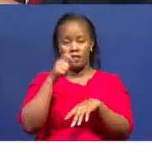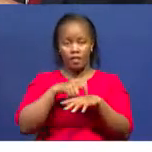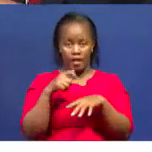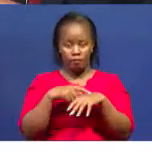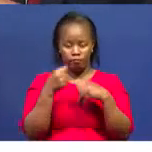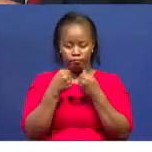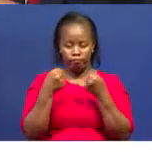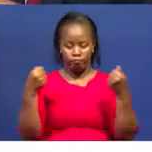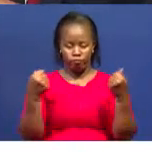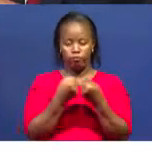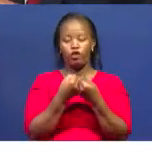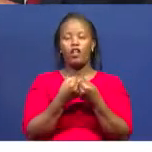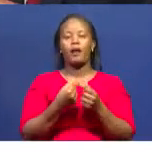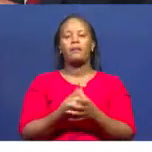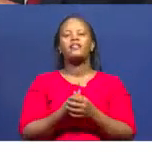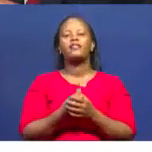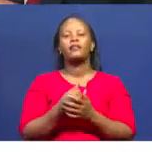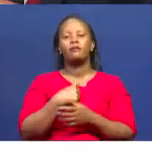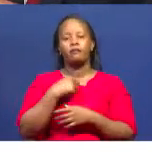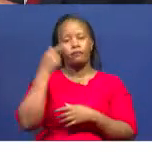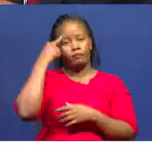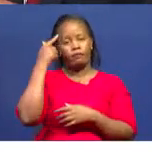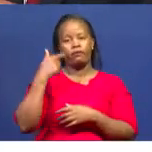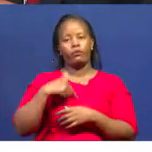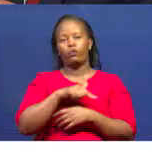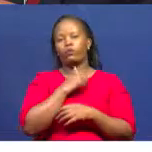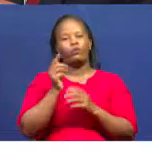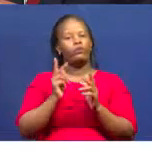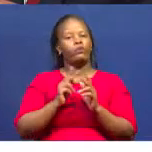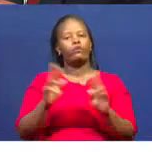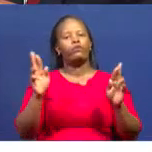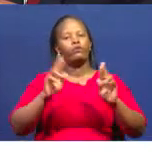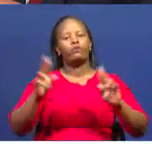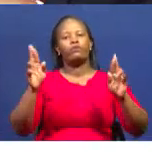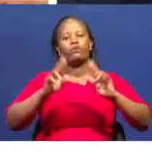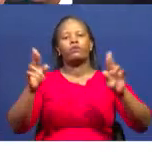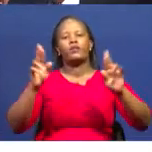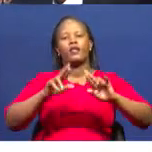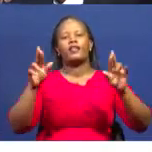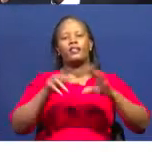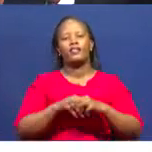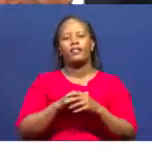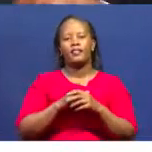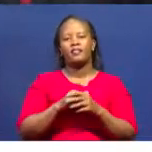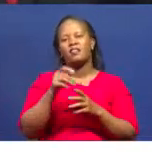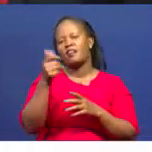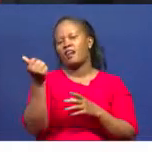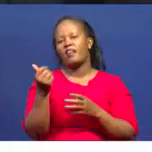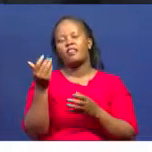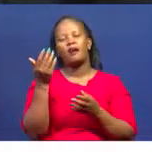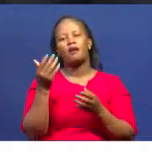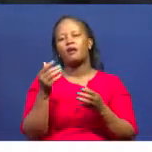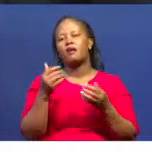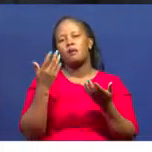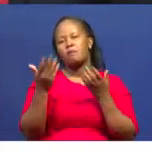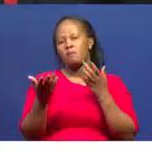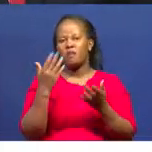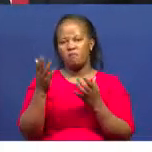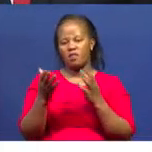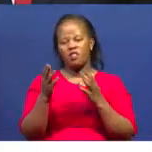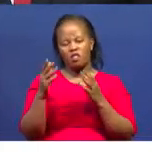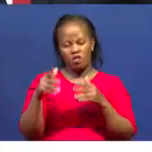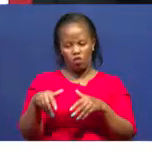tournament. So I think with that we are ready. The only other part might be the road network,